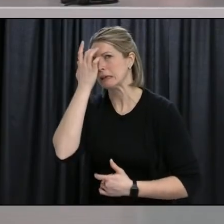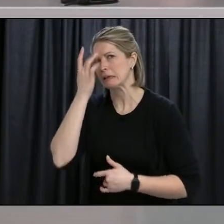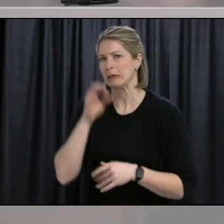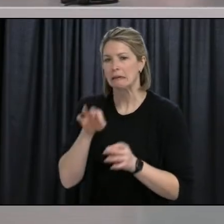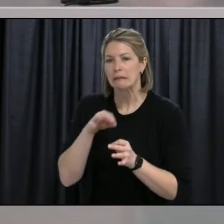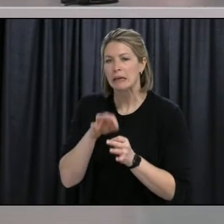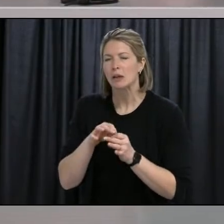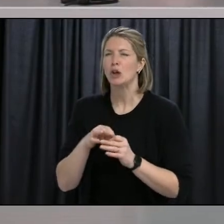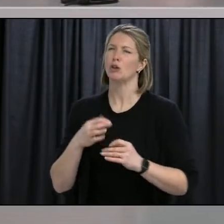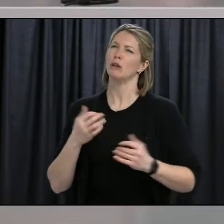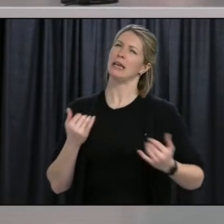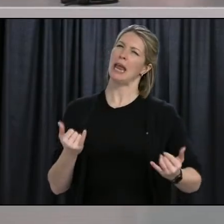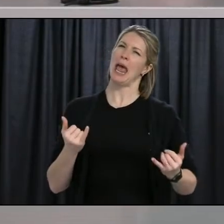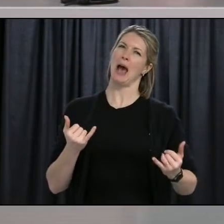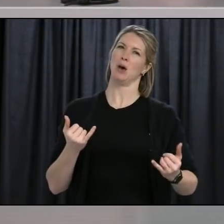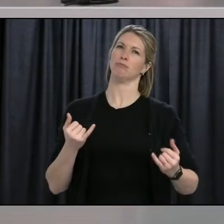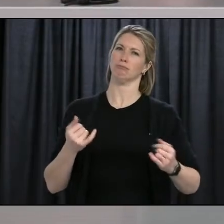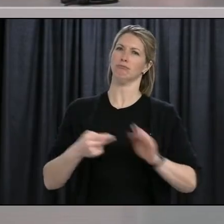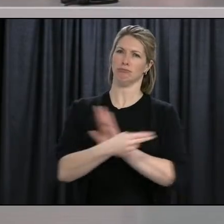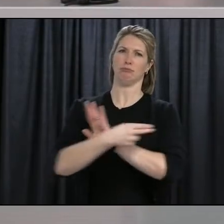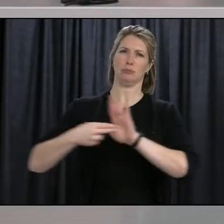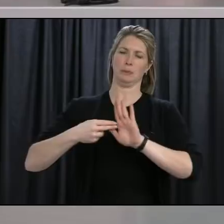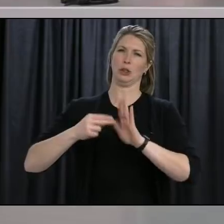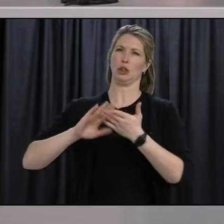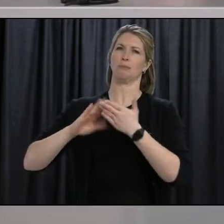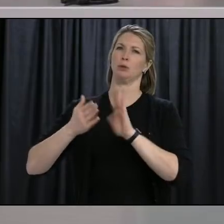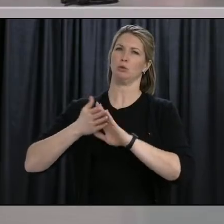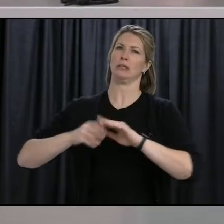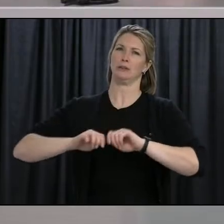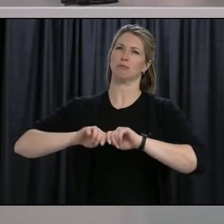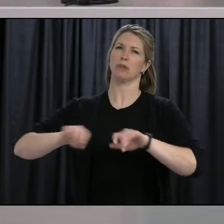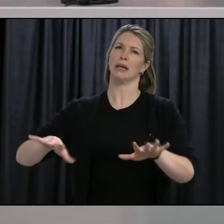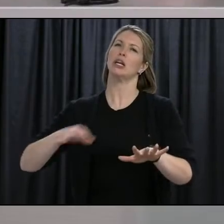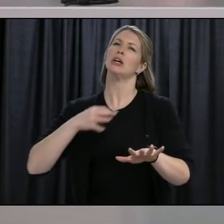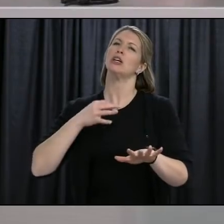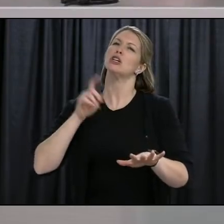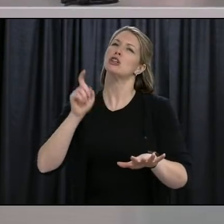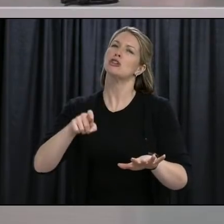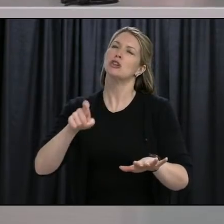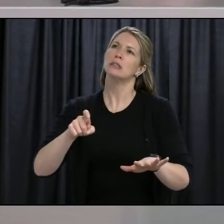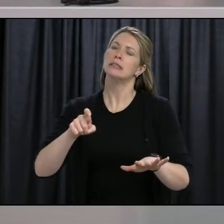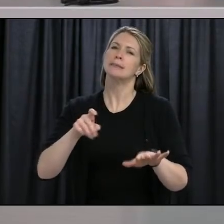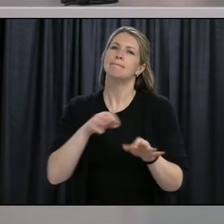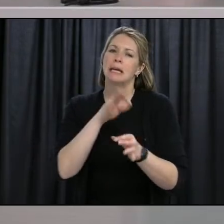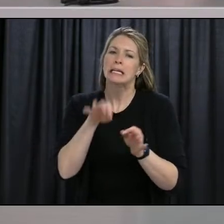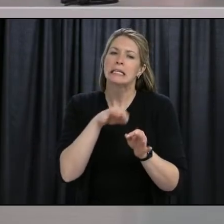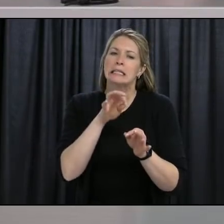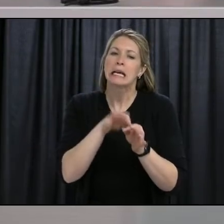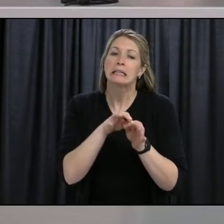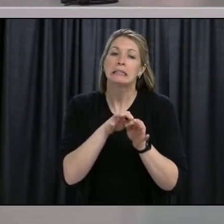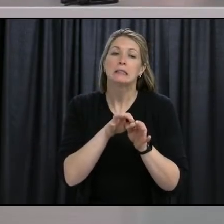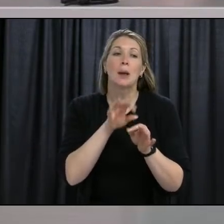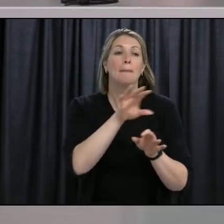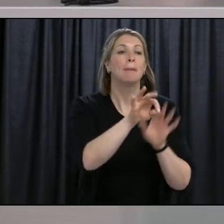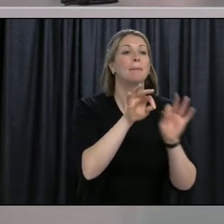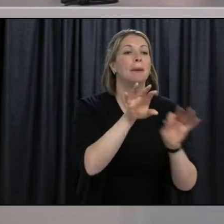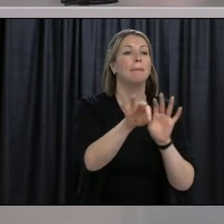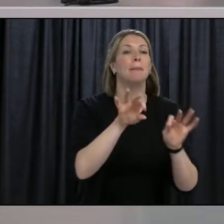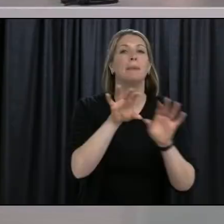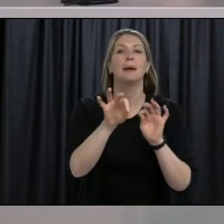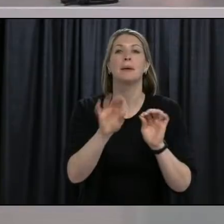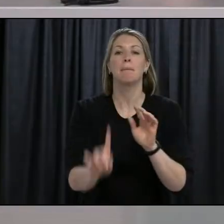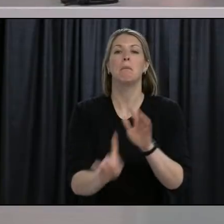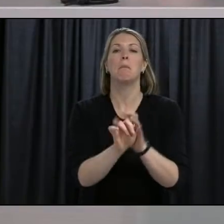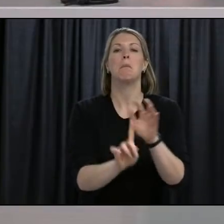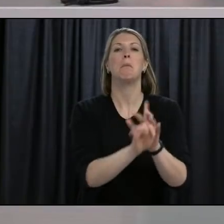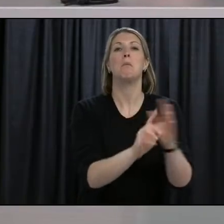more random testing, or even a wider, casting a wider net on our testing? Pop-up